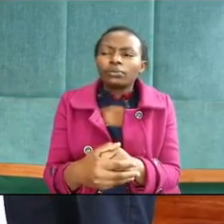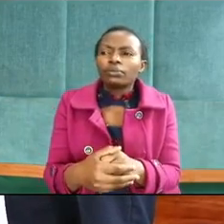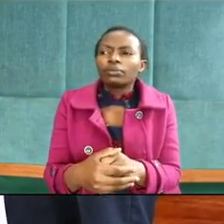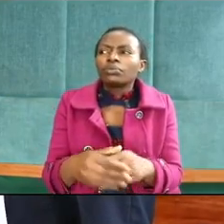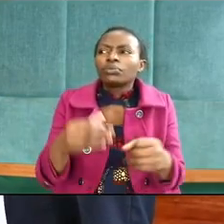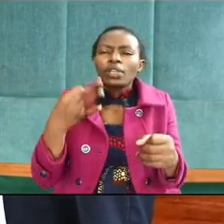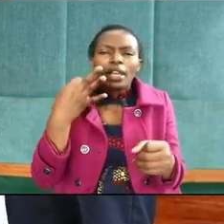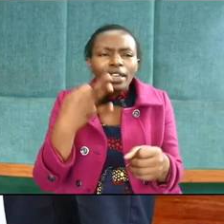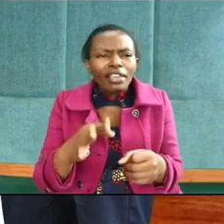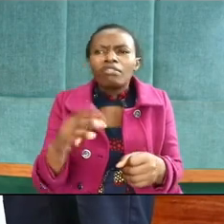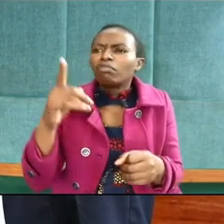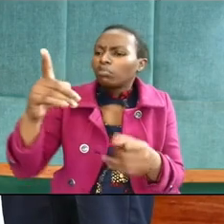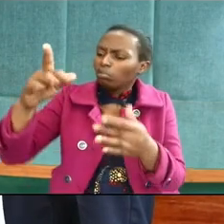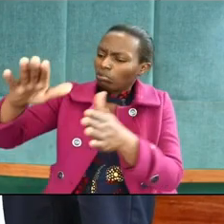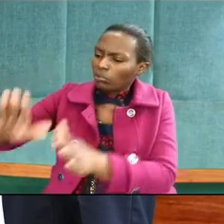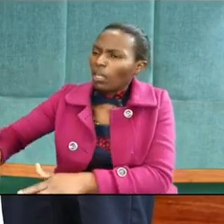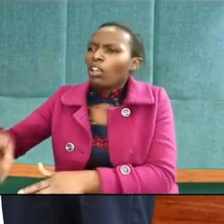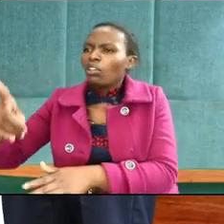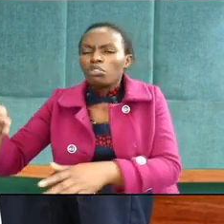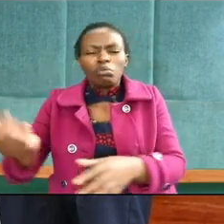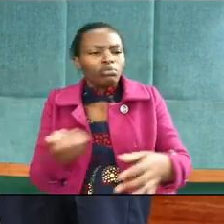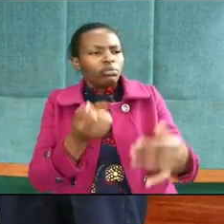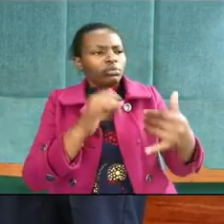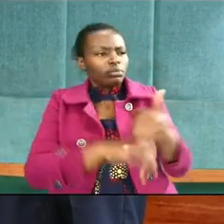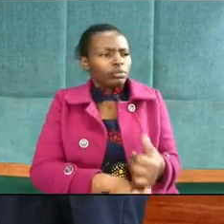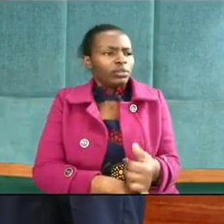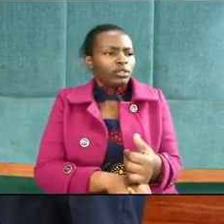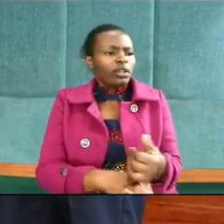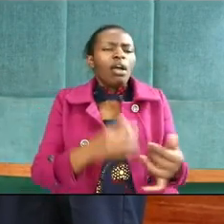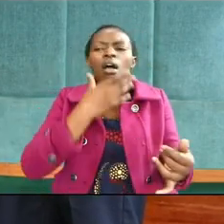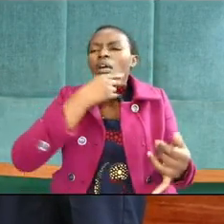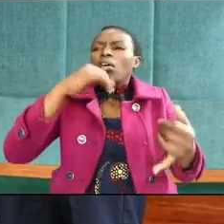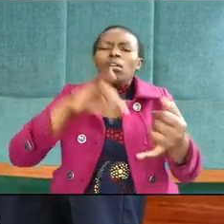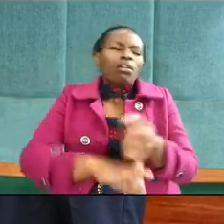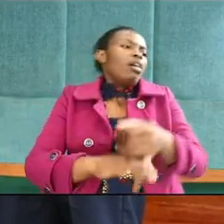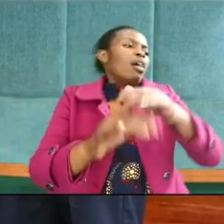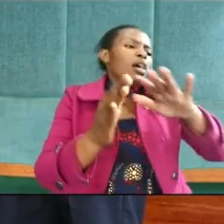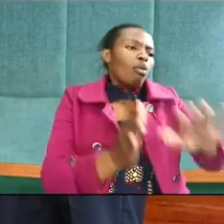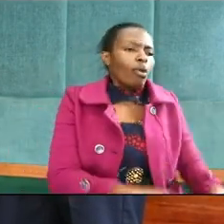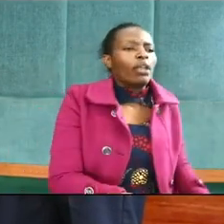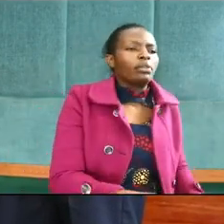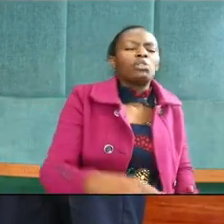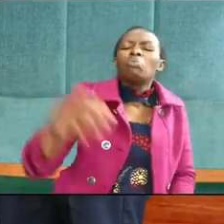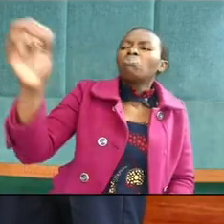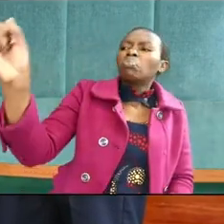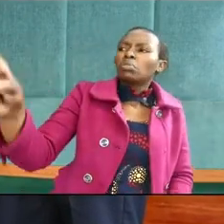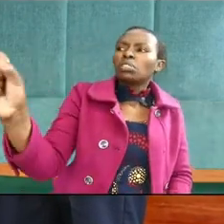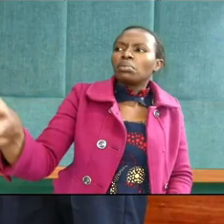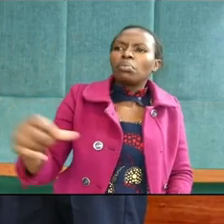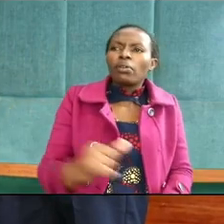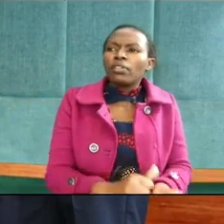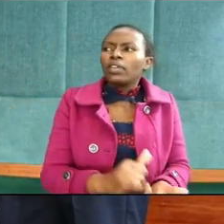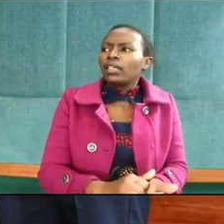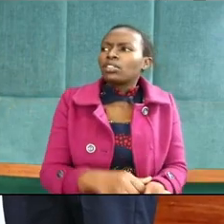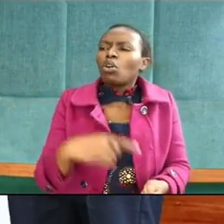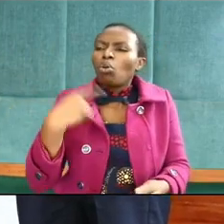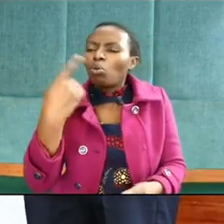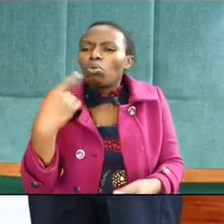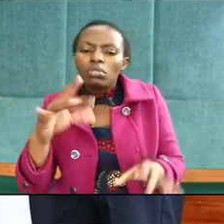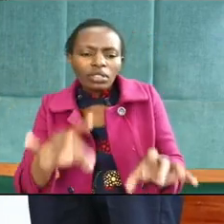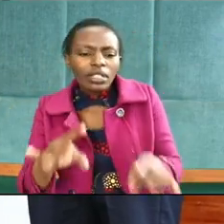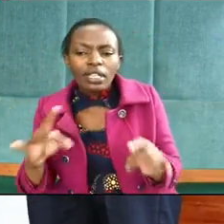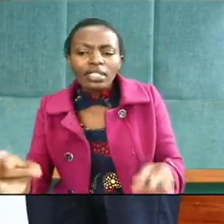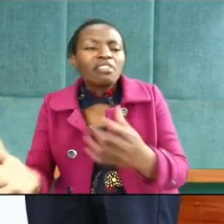If you leave your spouse away, there is also a possibility that the one who takes the front stage is the